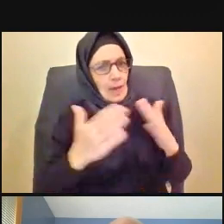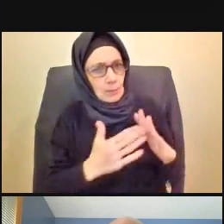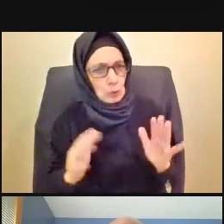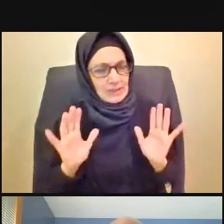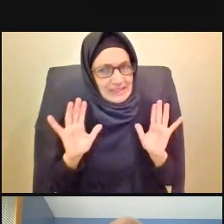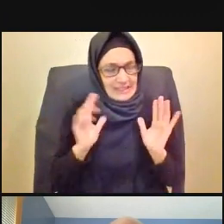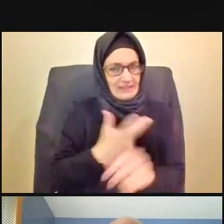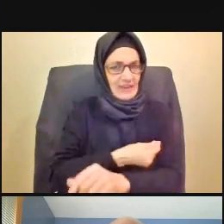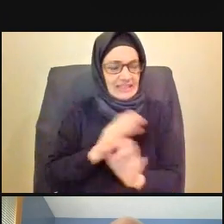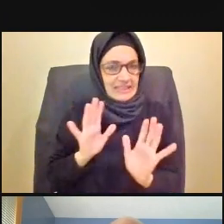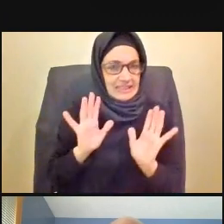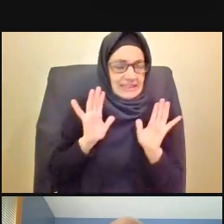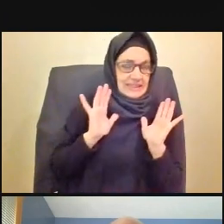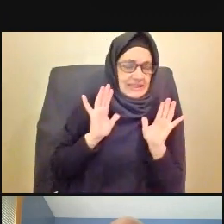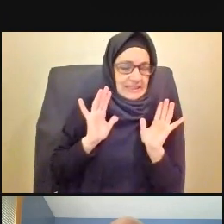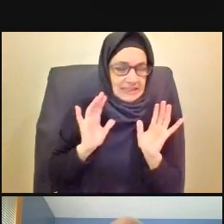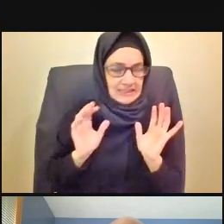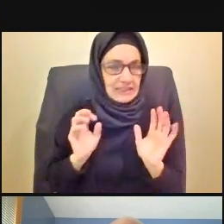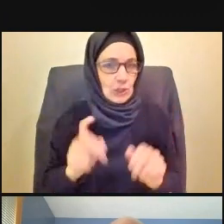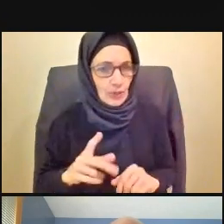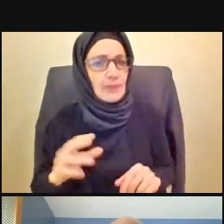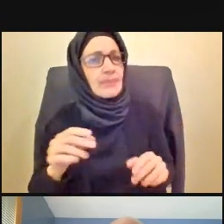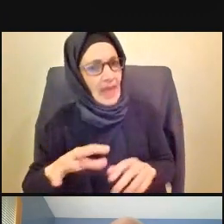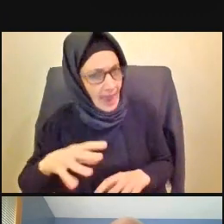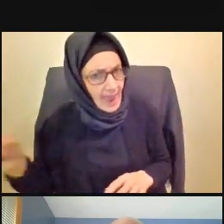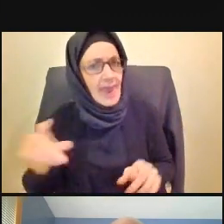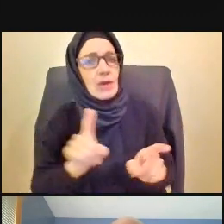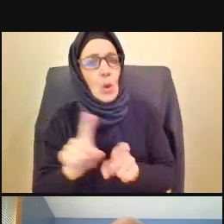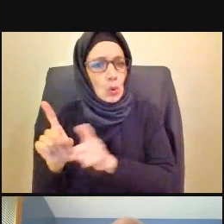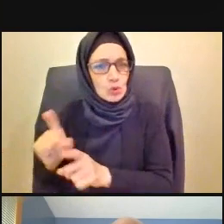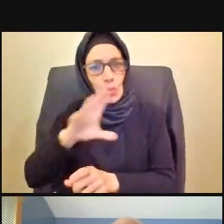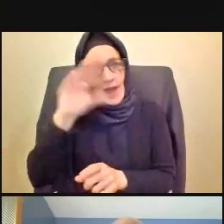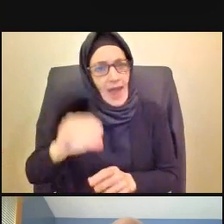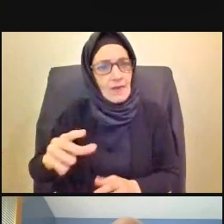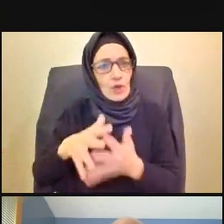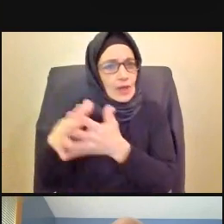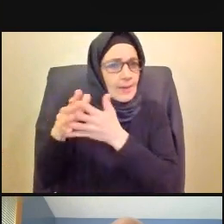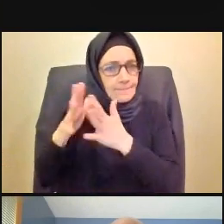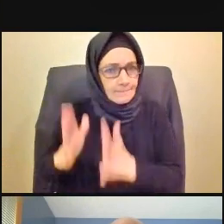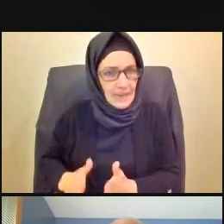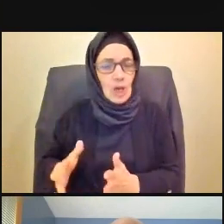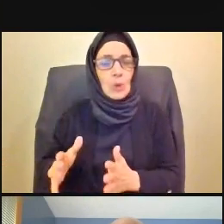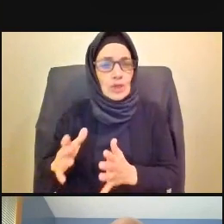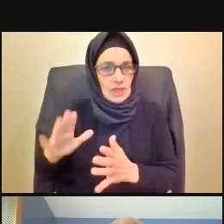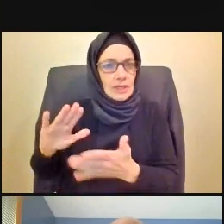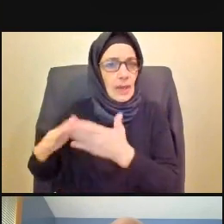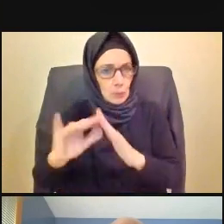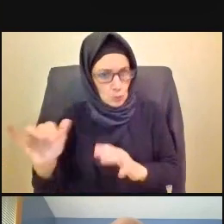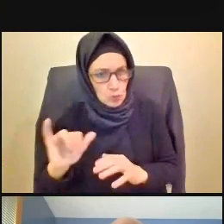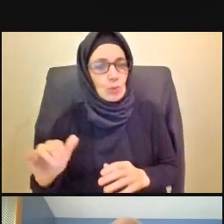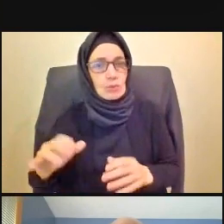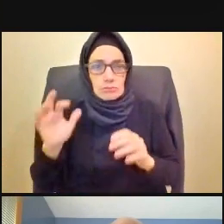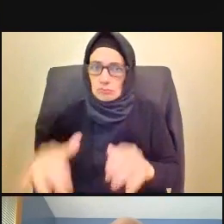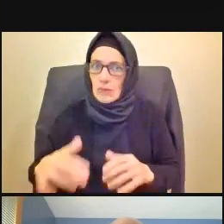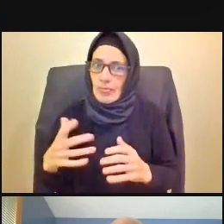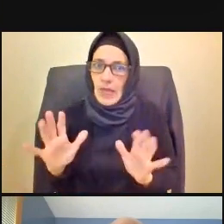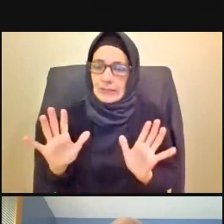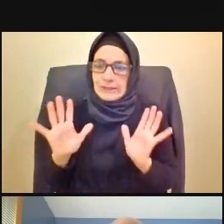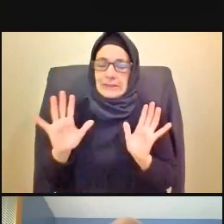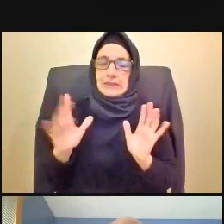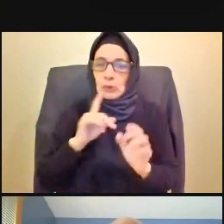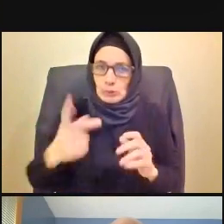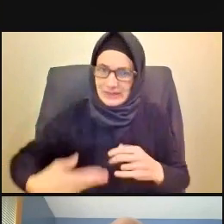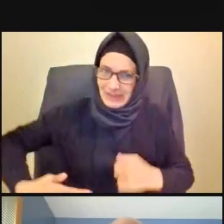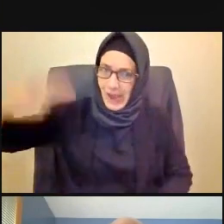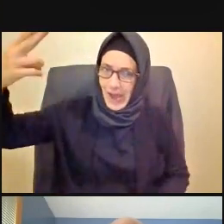in the African-American Muslim community in particular, remains high, and it remains an important challenge for those of us